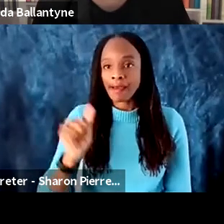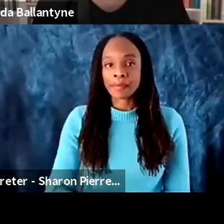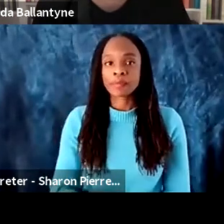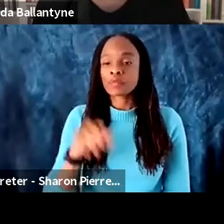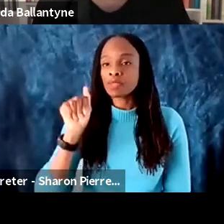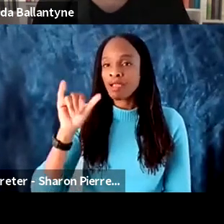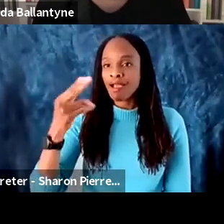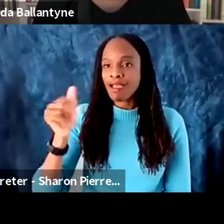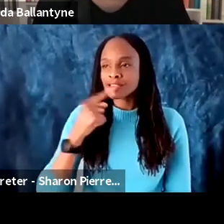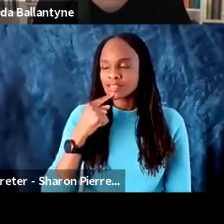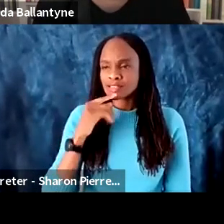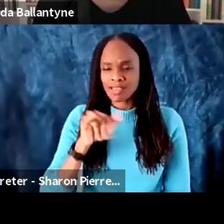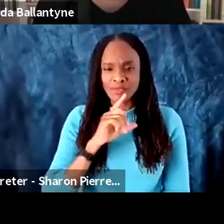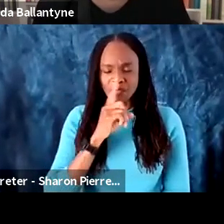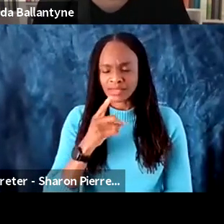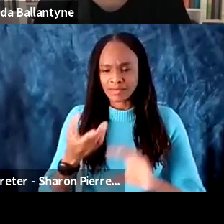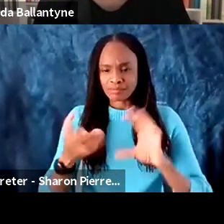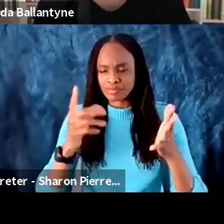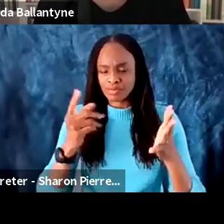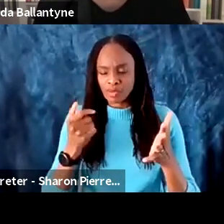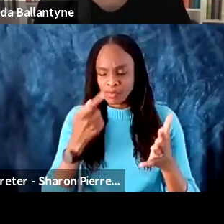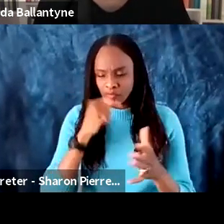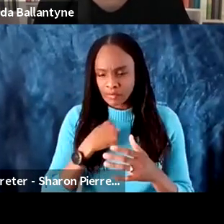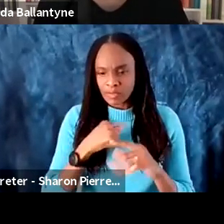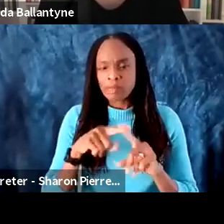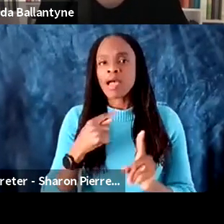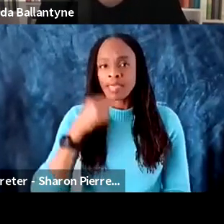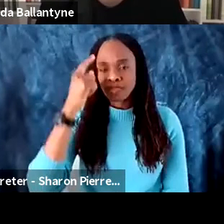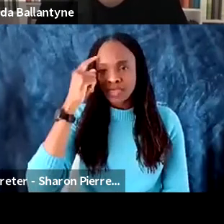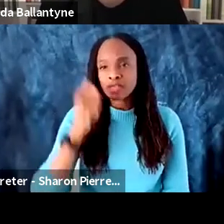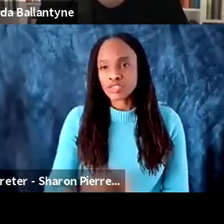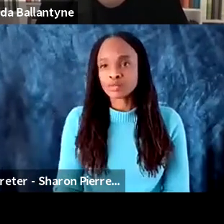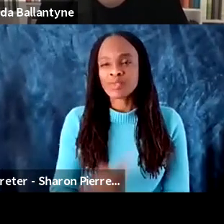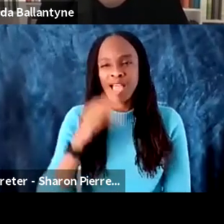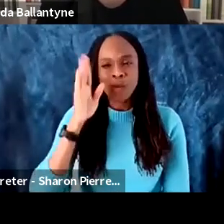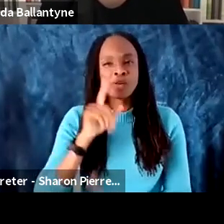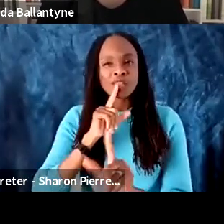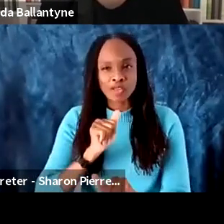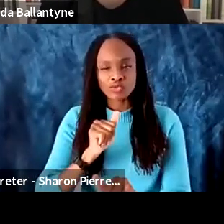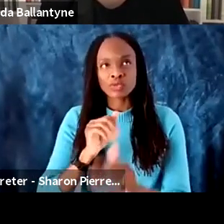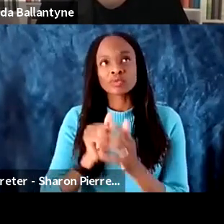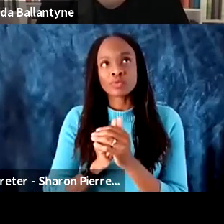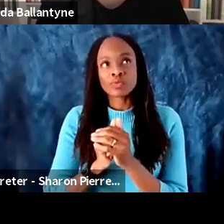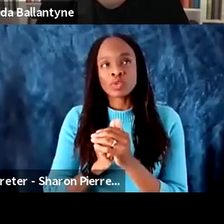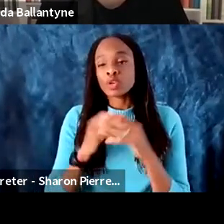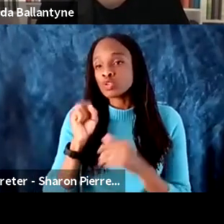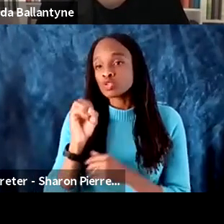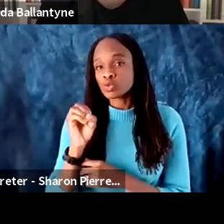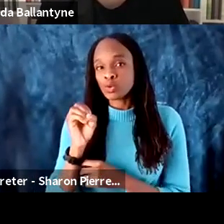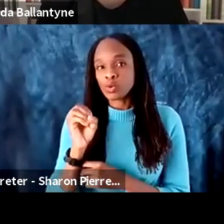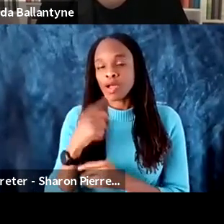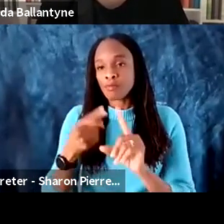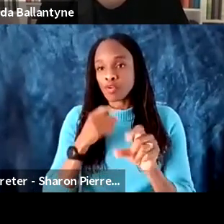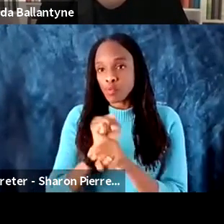Yeah, this kind of threw me for a loop a little bit, but I think I'll answer it in terms of, so I come out of worker rights